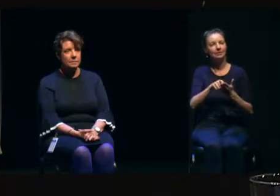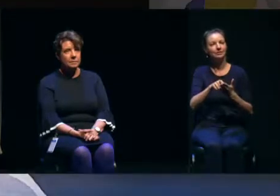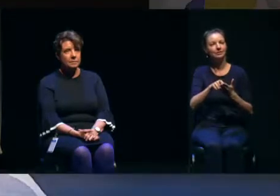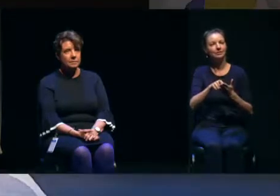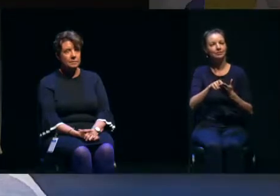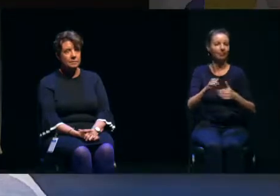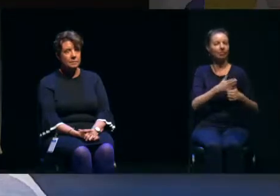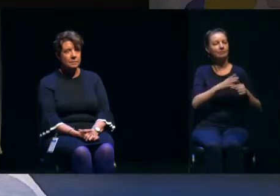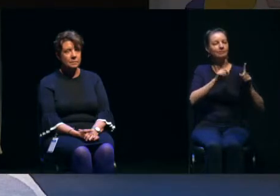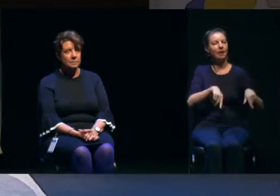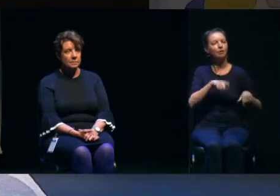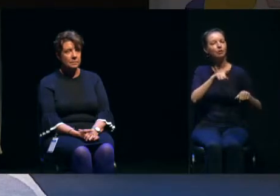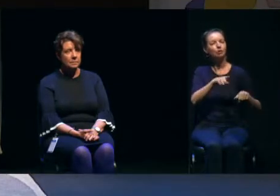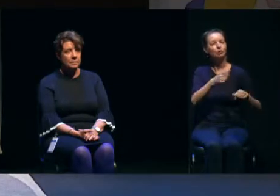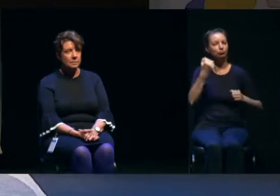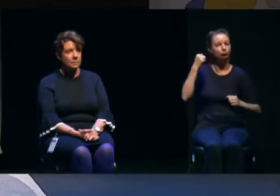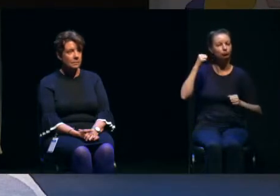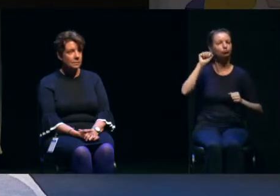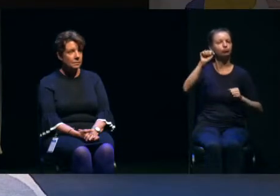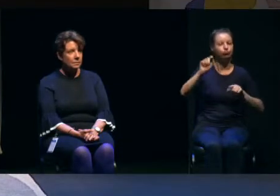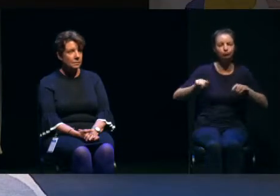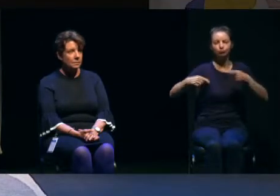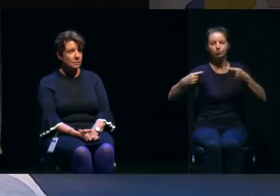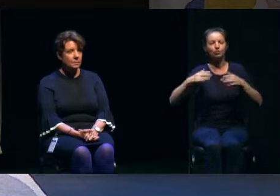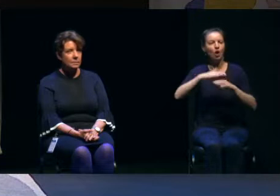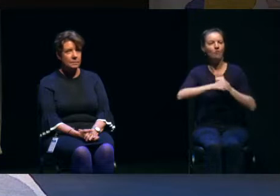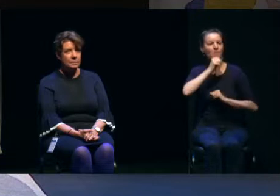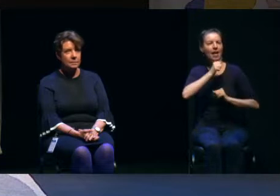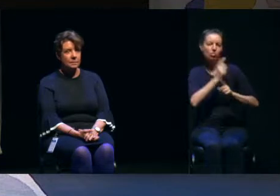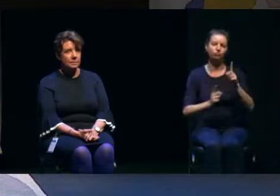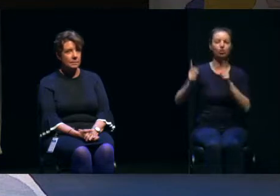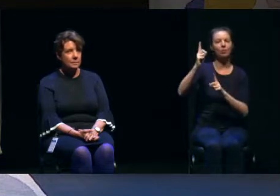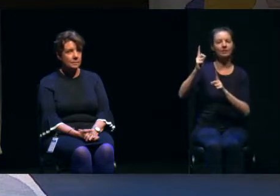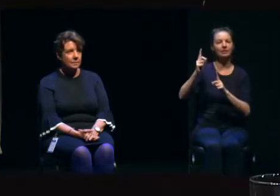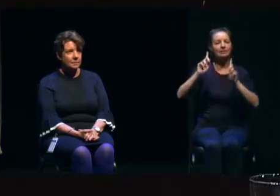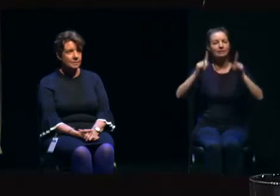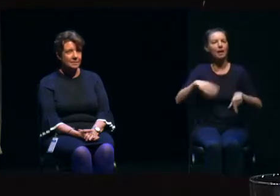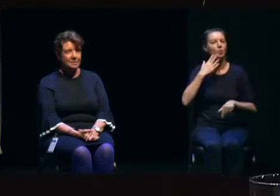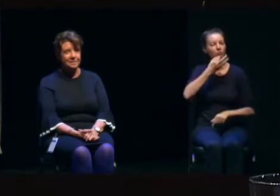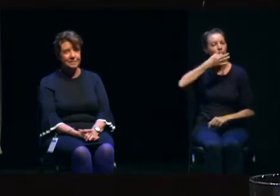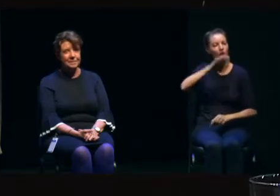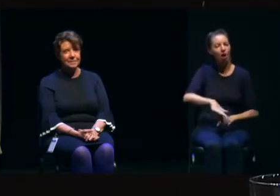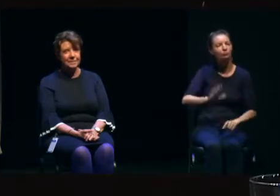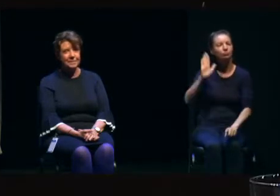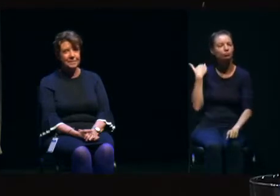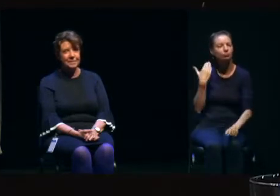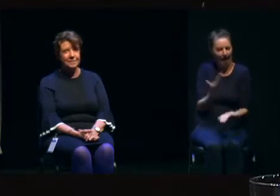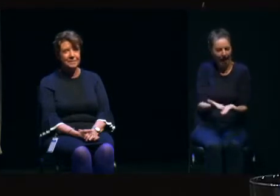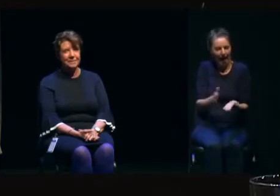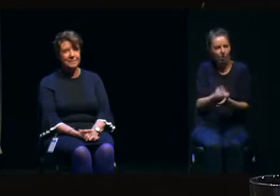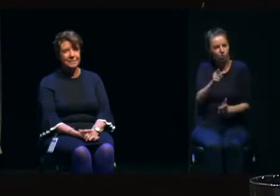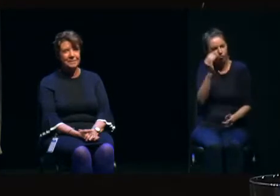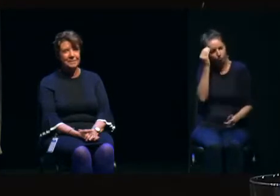in rebellion against male authority since you were a child. How were you so wise so